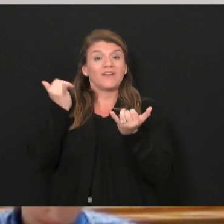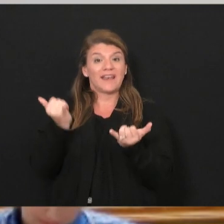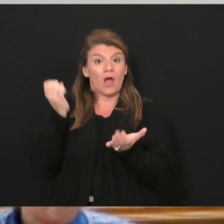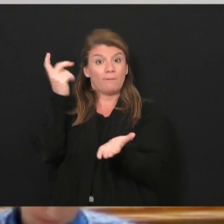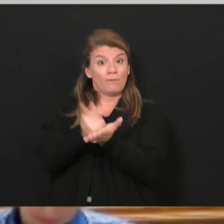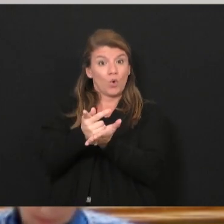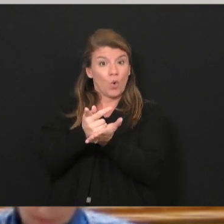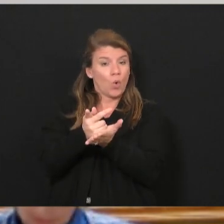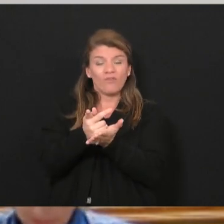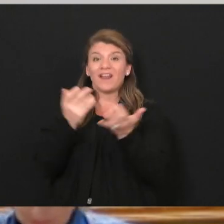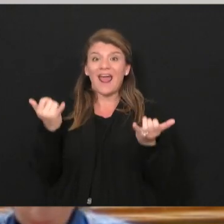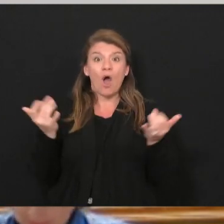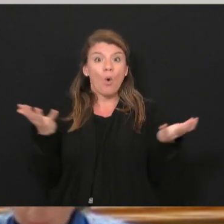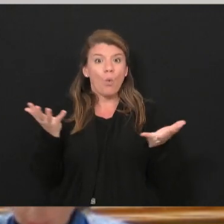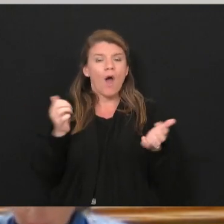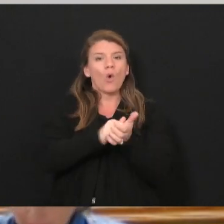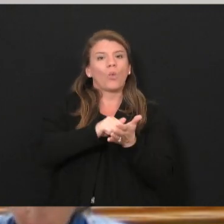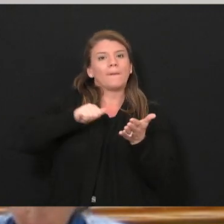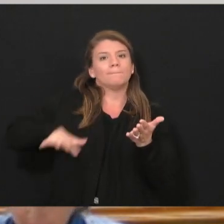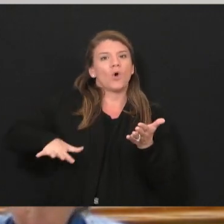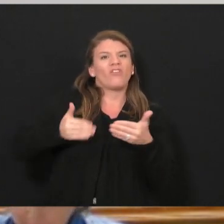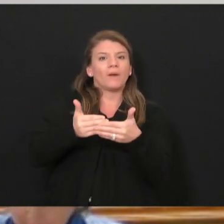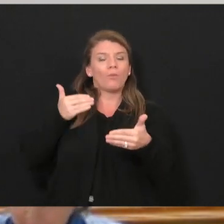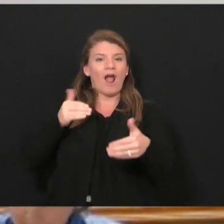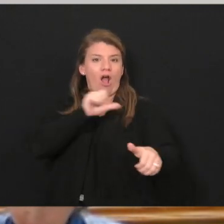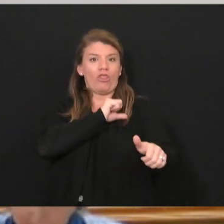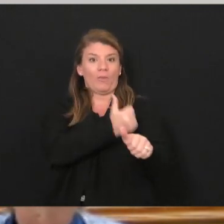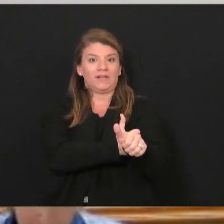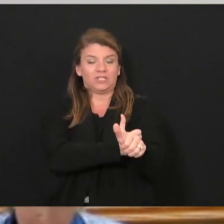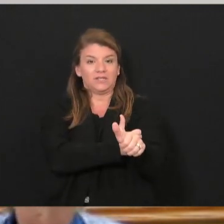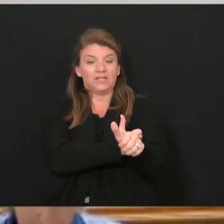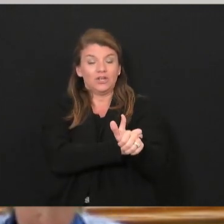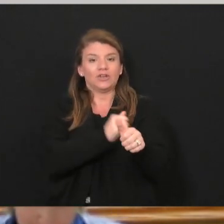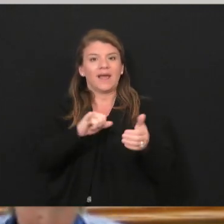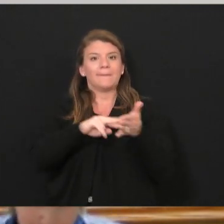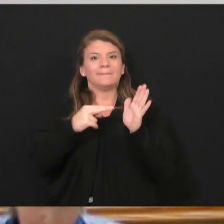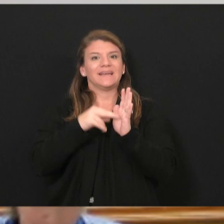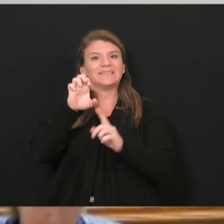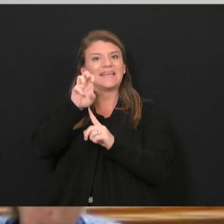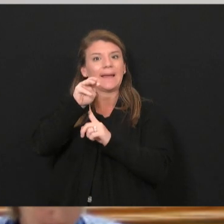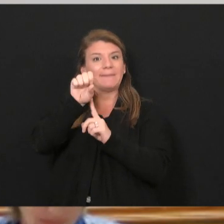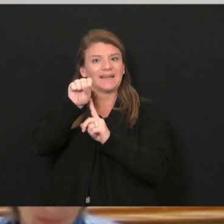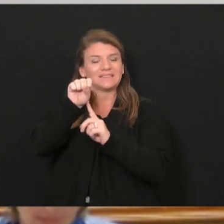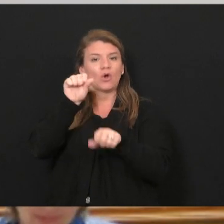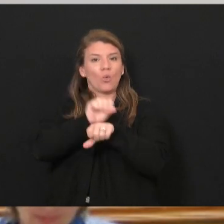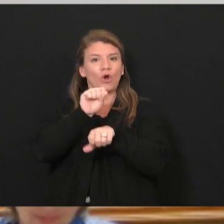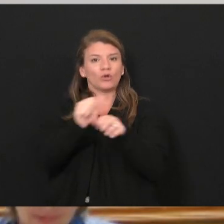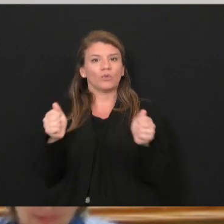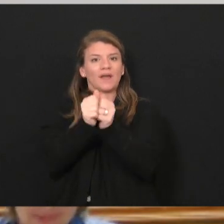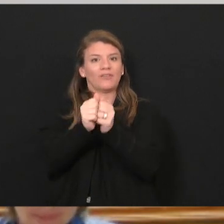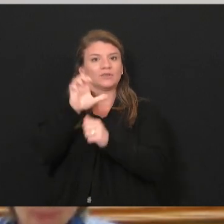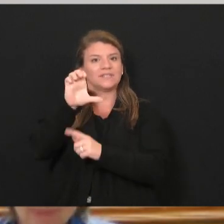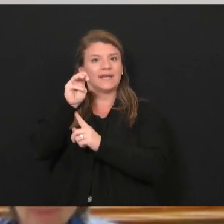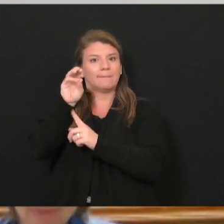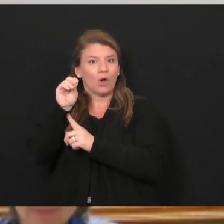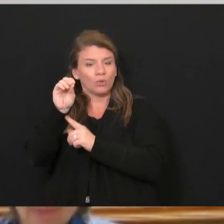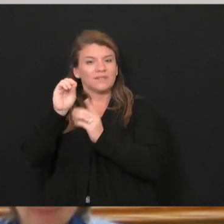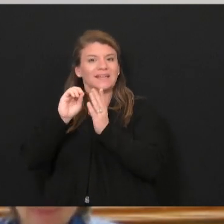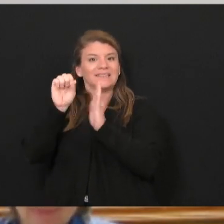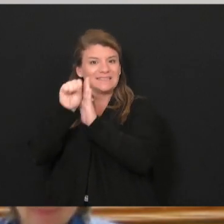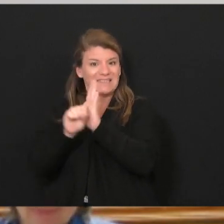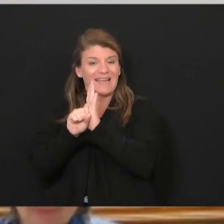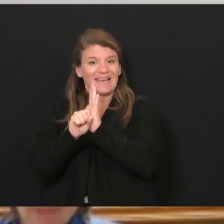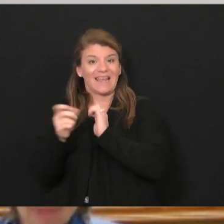remove prior authorizations. Therefore, BMS is working with the MCOs in the state. We'll